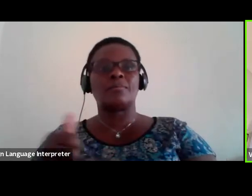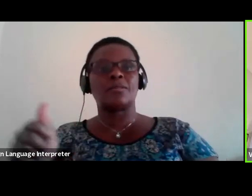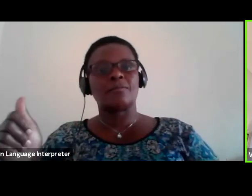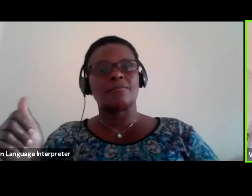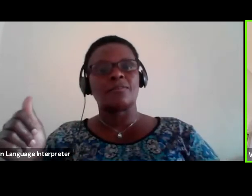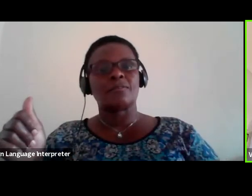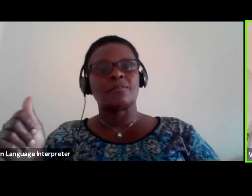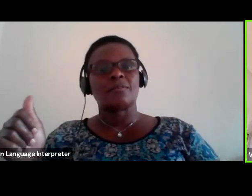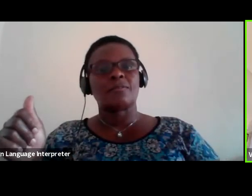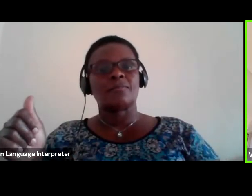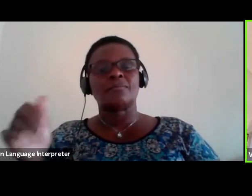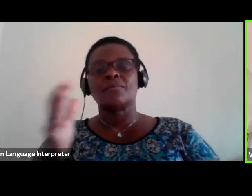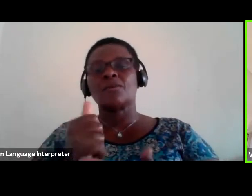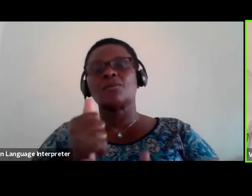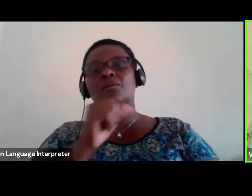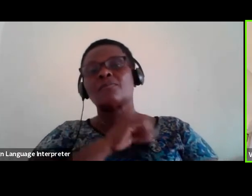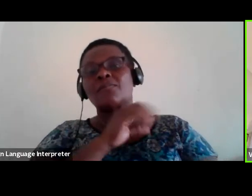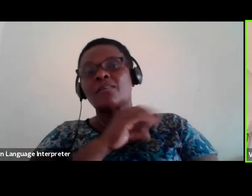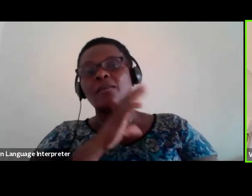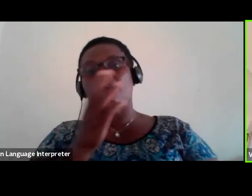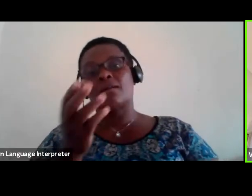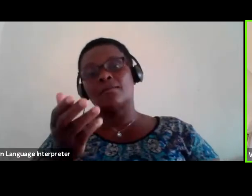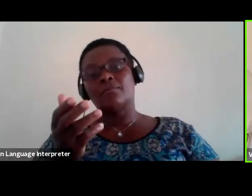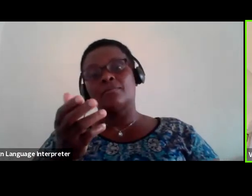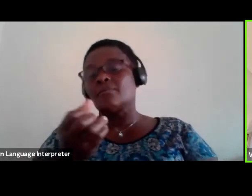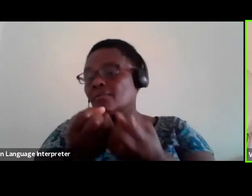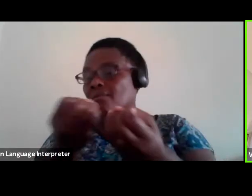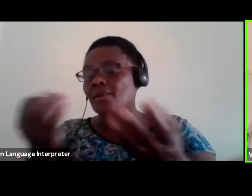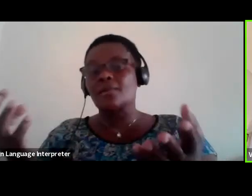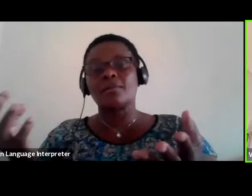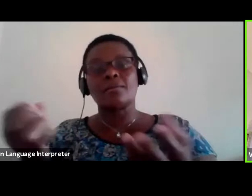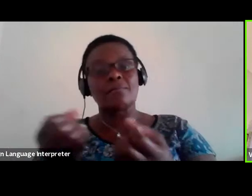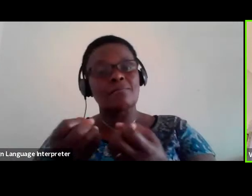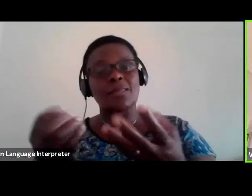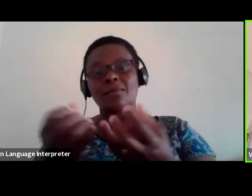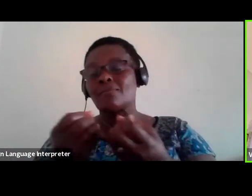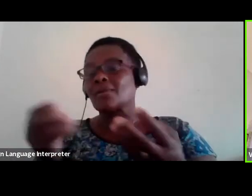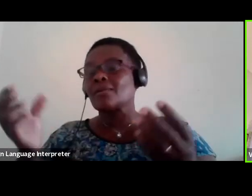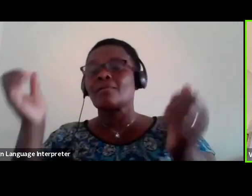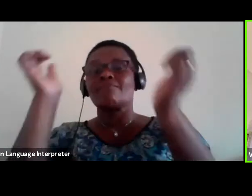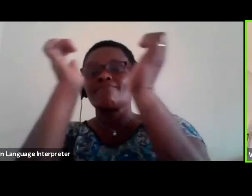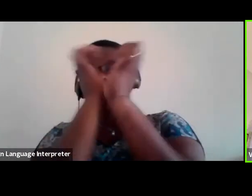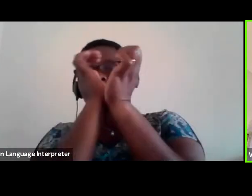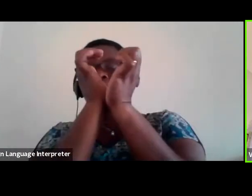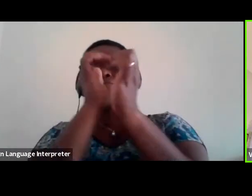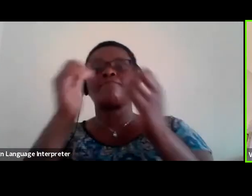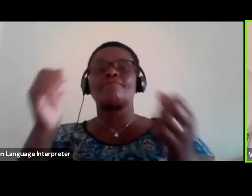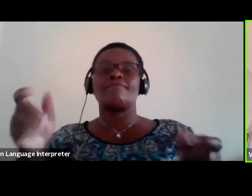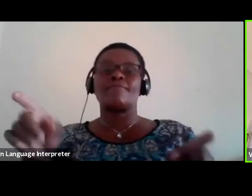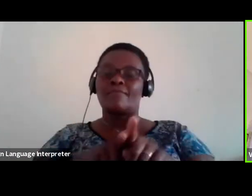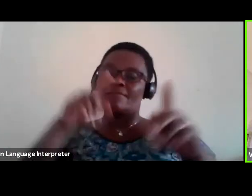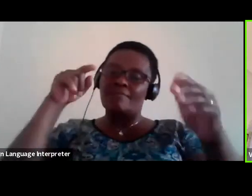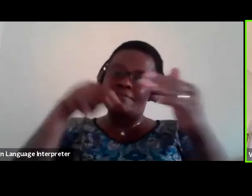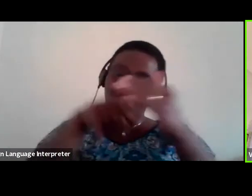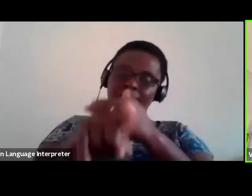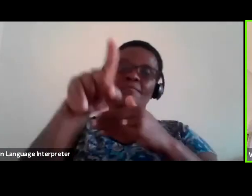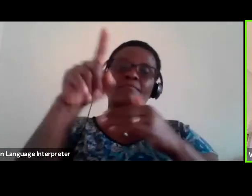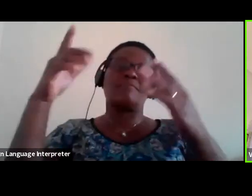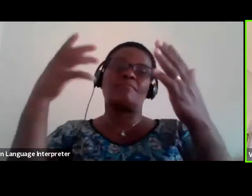is also fear of repercussion. A number of them have been arrested, they've been arbitrarily arrested, detained,